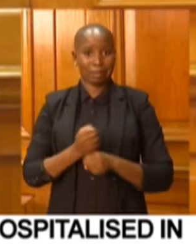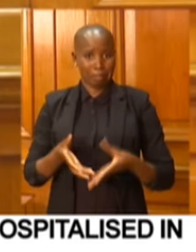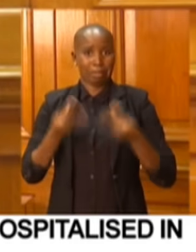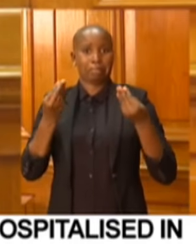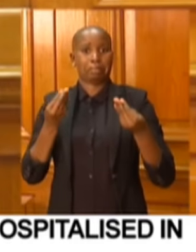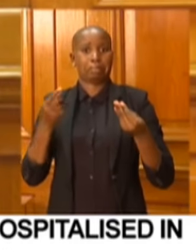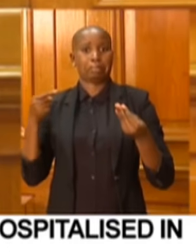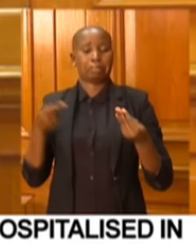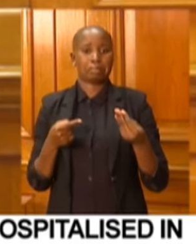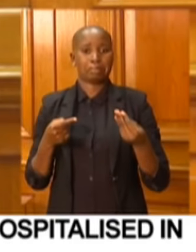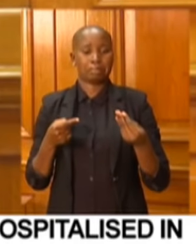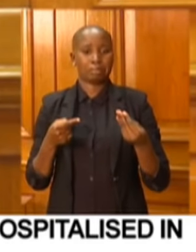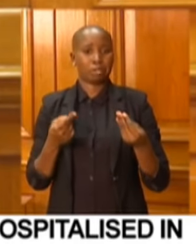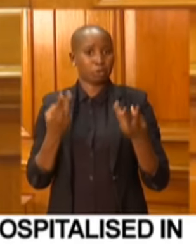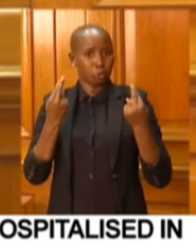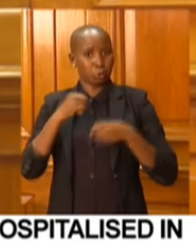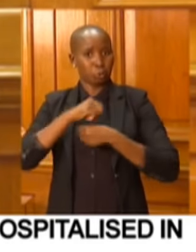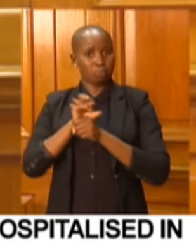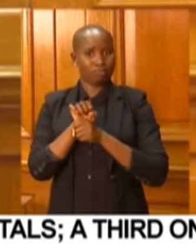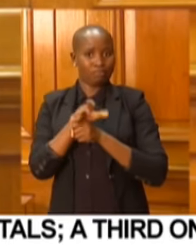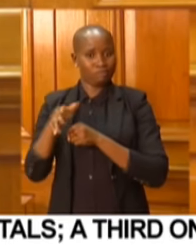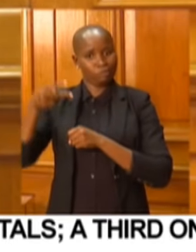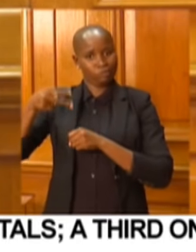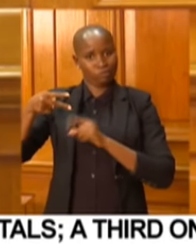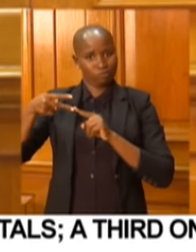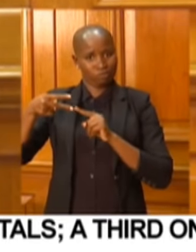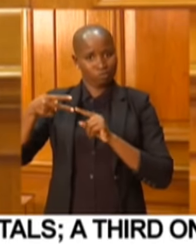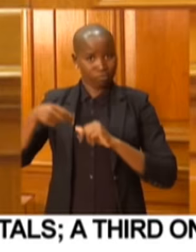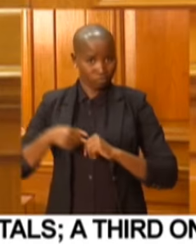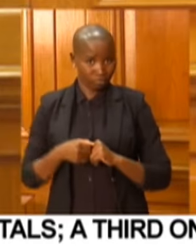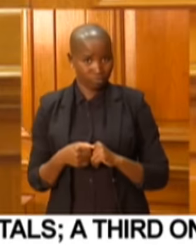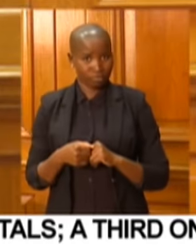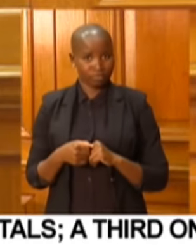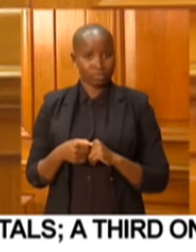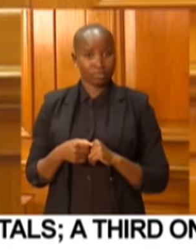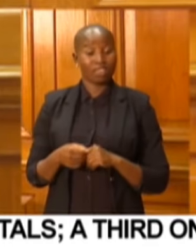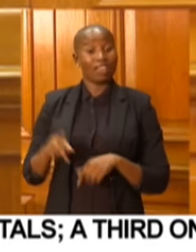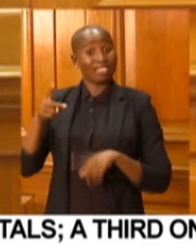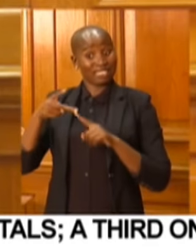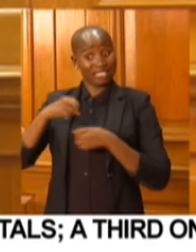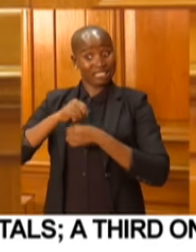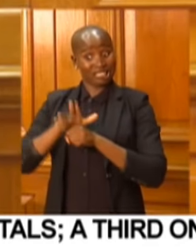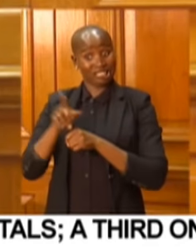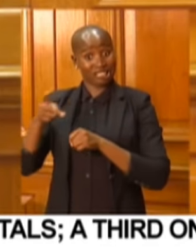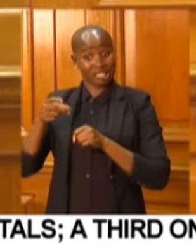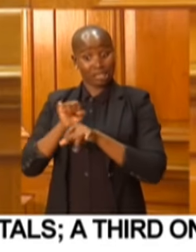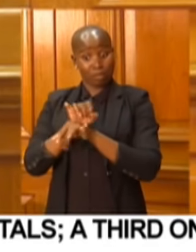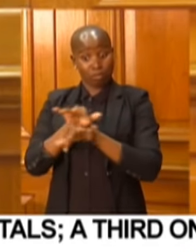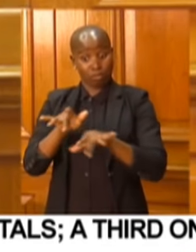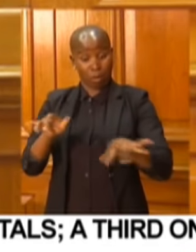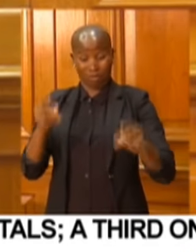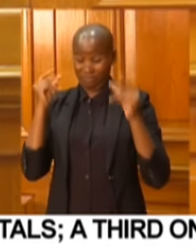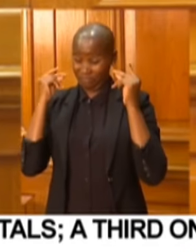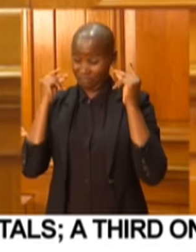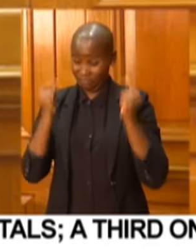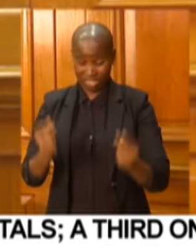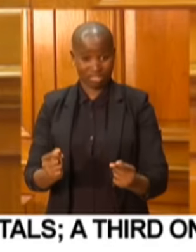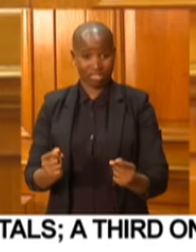that this new variant of the virus tends to spread much faster than the